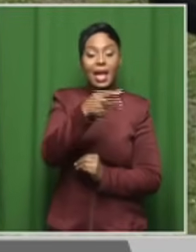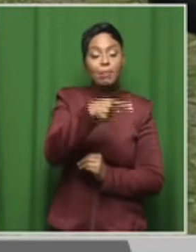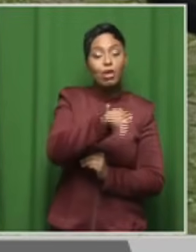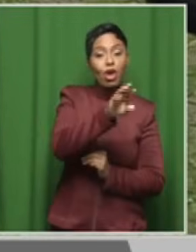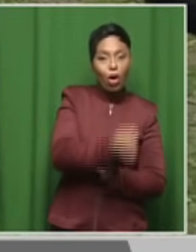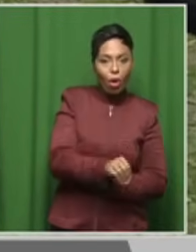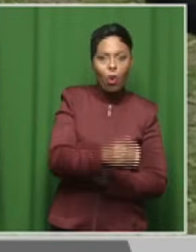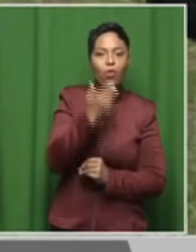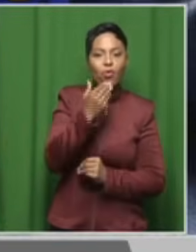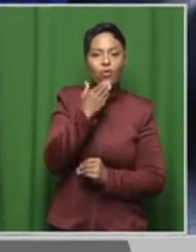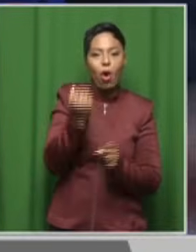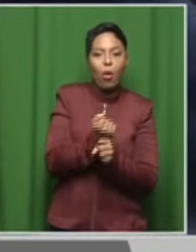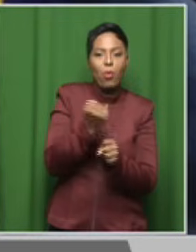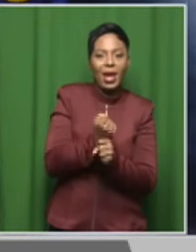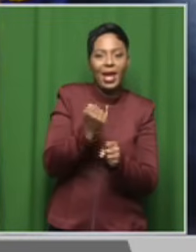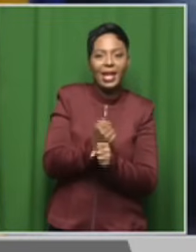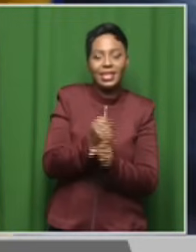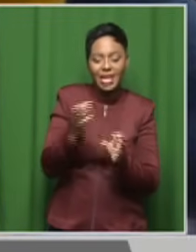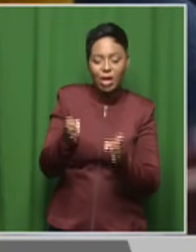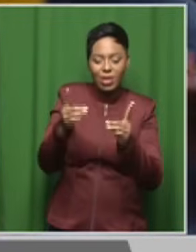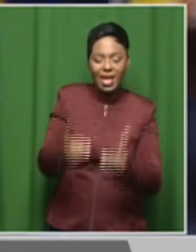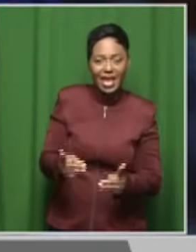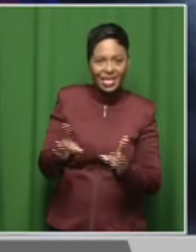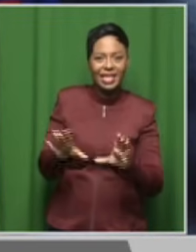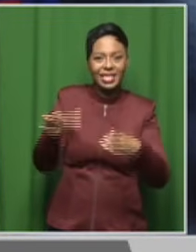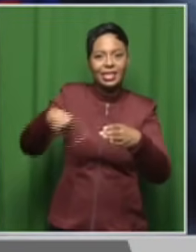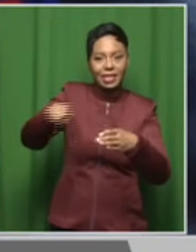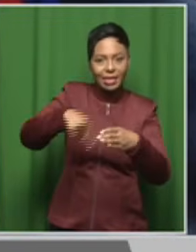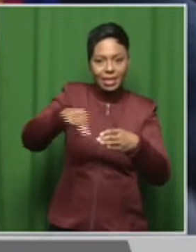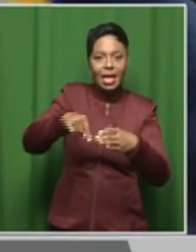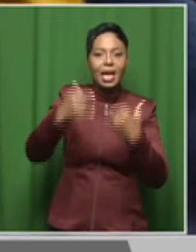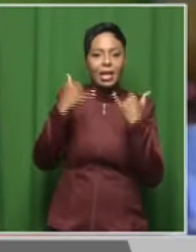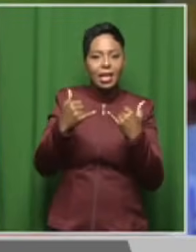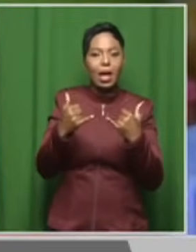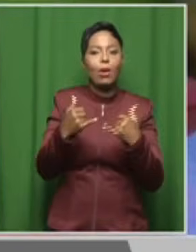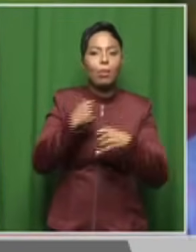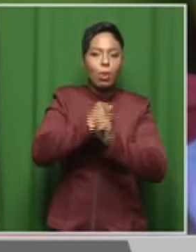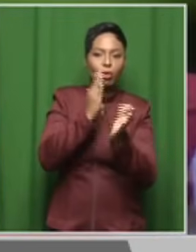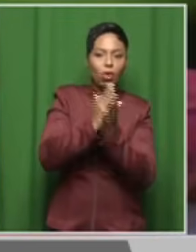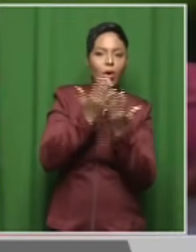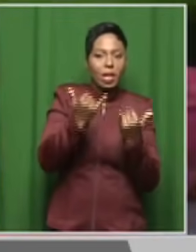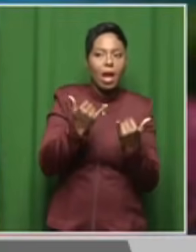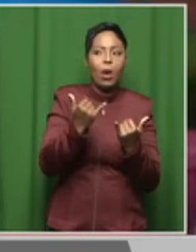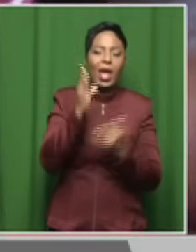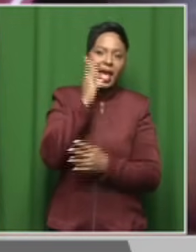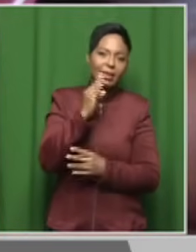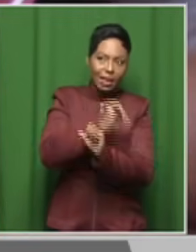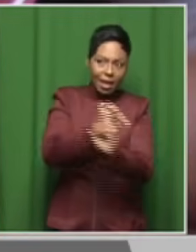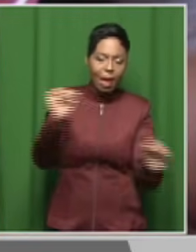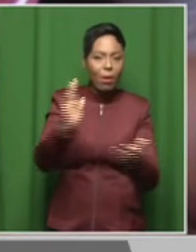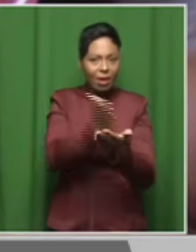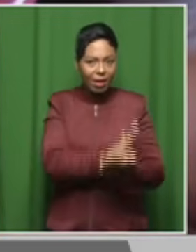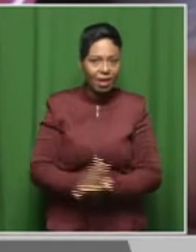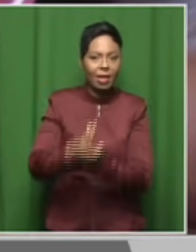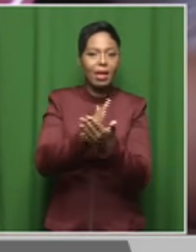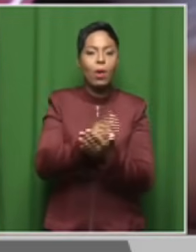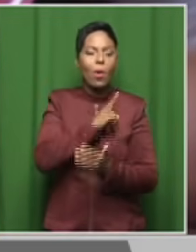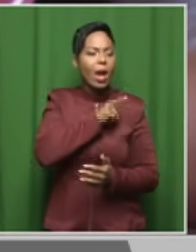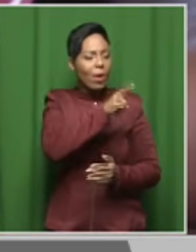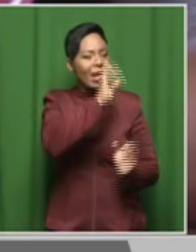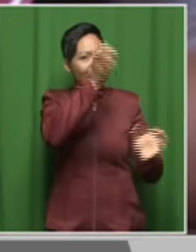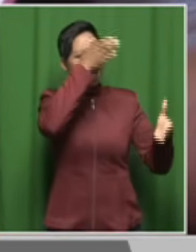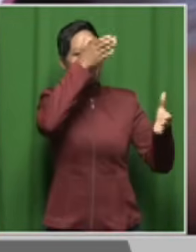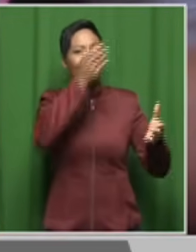for decades need to leverage their experience, the fact that they're experts in service delivery under very